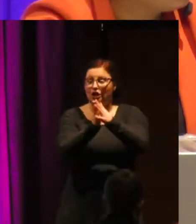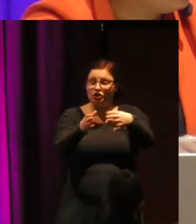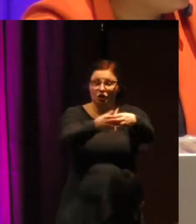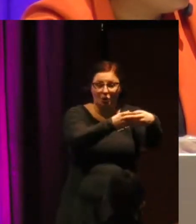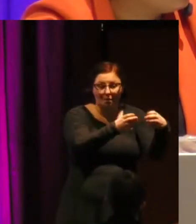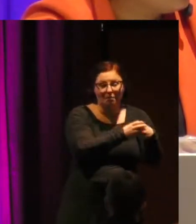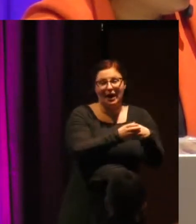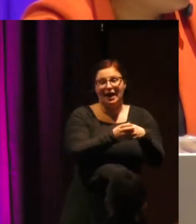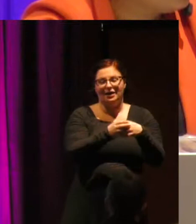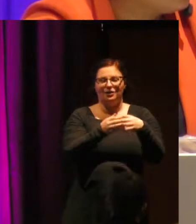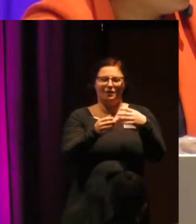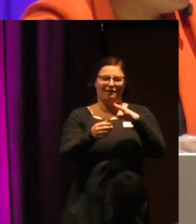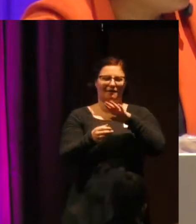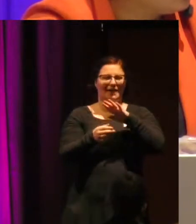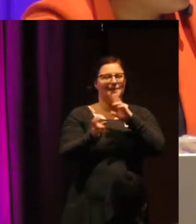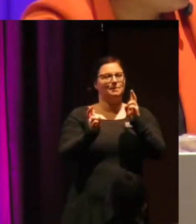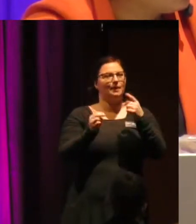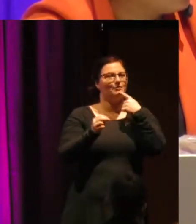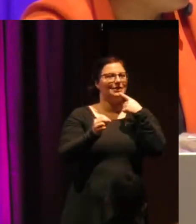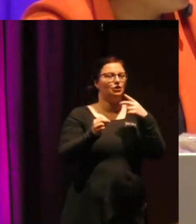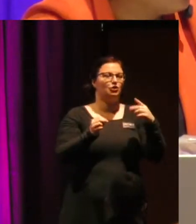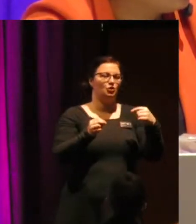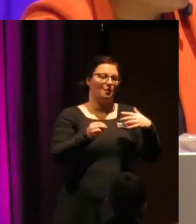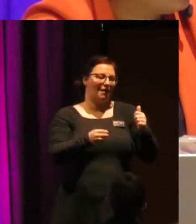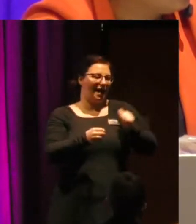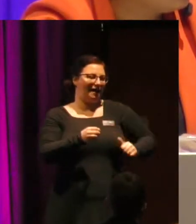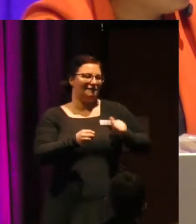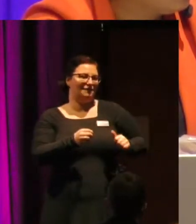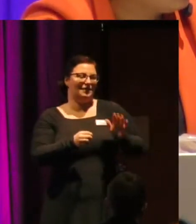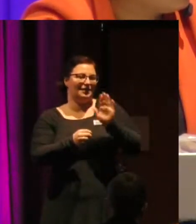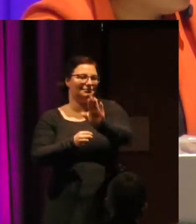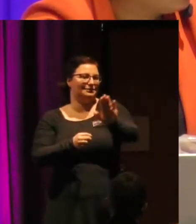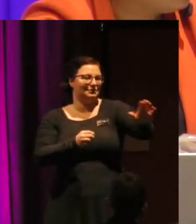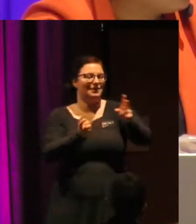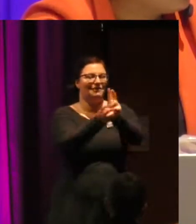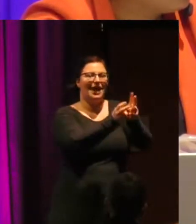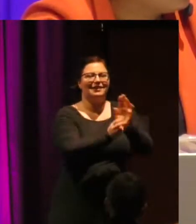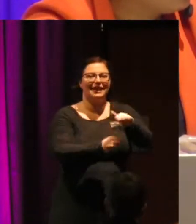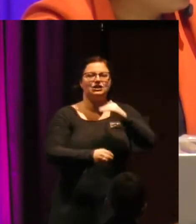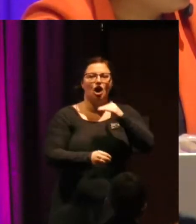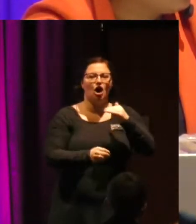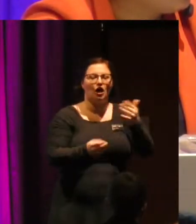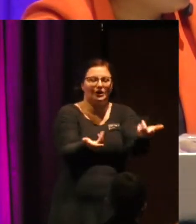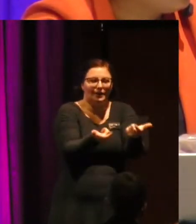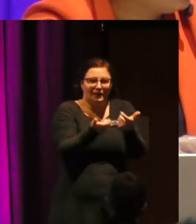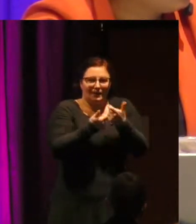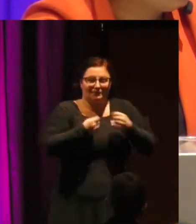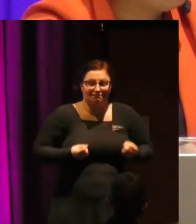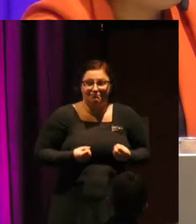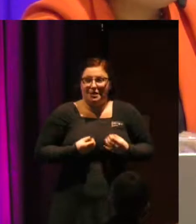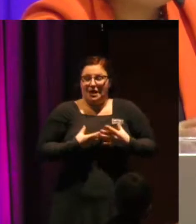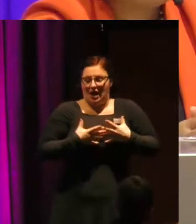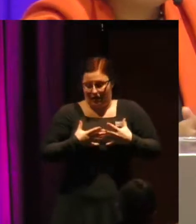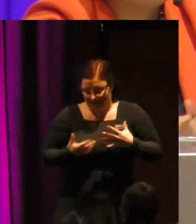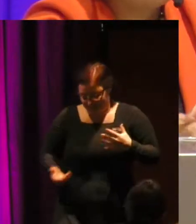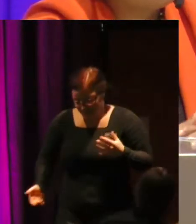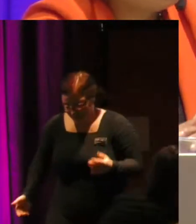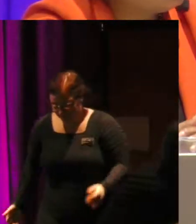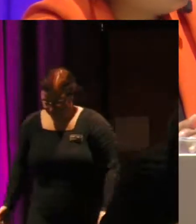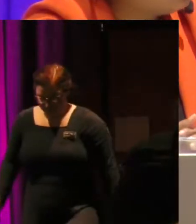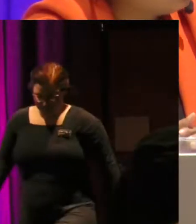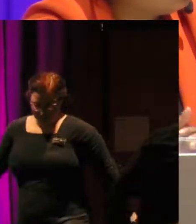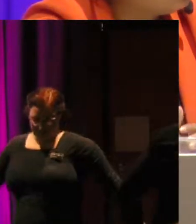groups, and they are kind of feeding on each other's hate, and it's spreading. So it's all of us. We all